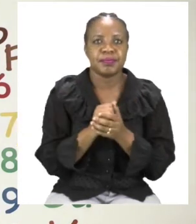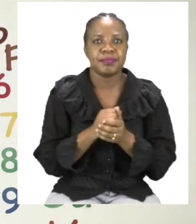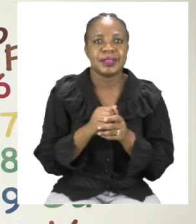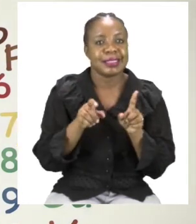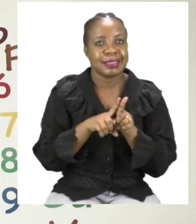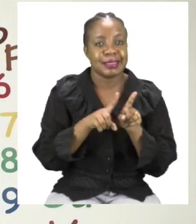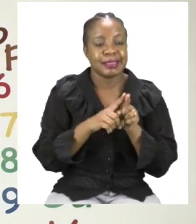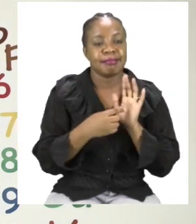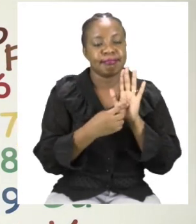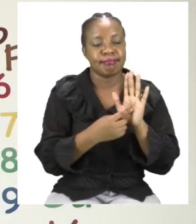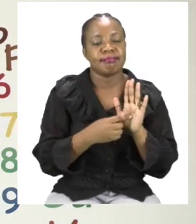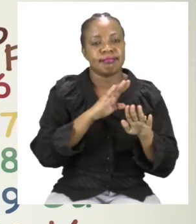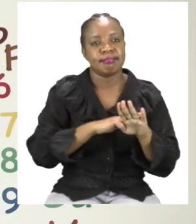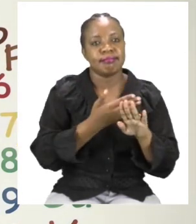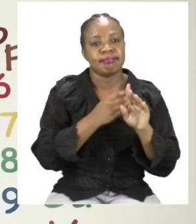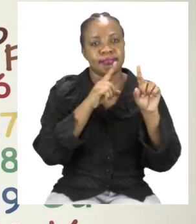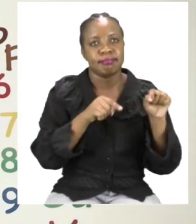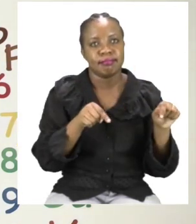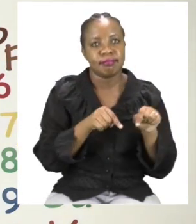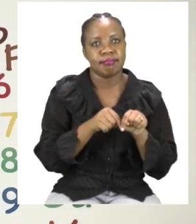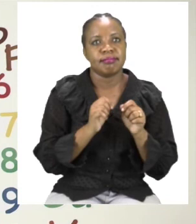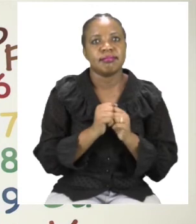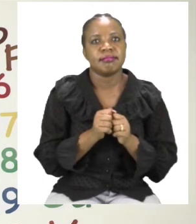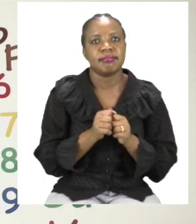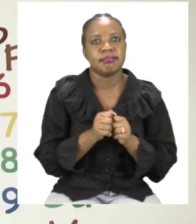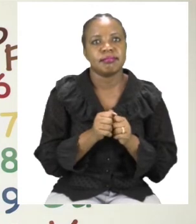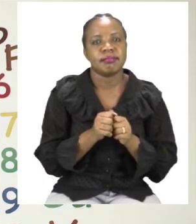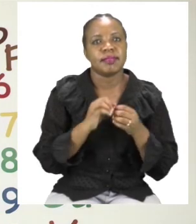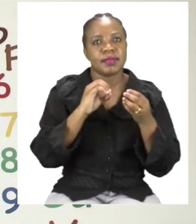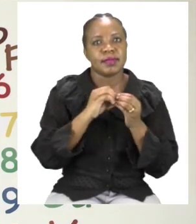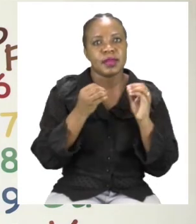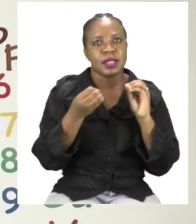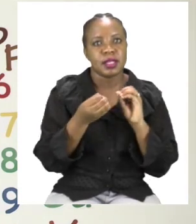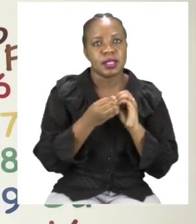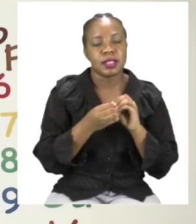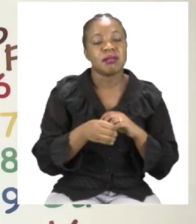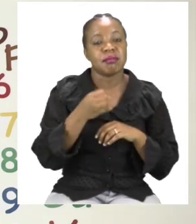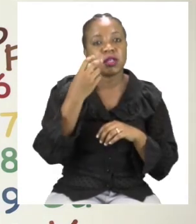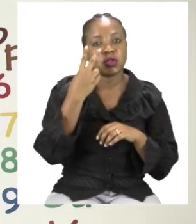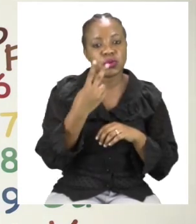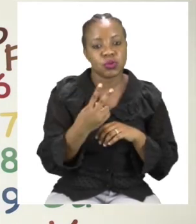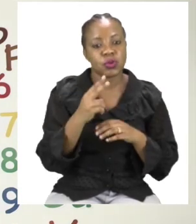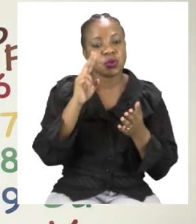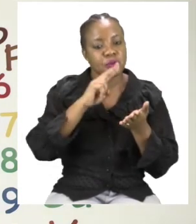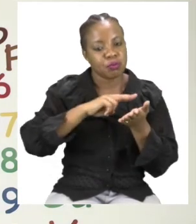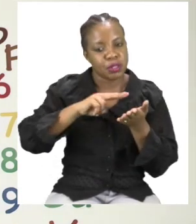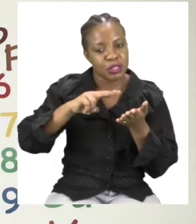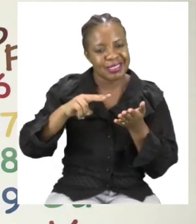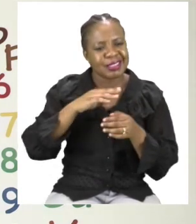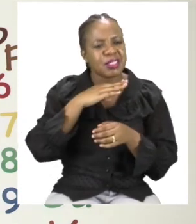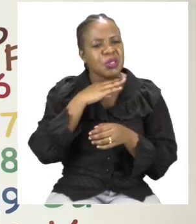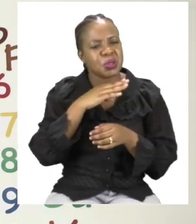2, you need to read the story sum and make sure that it is correct. Make sure that you also